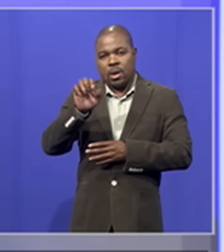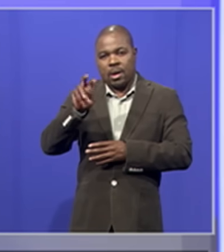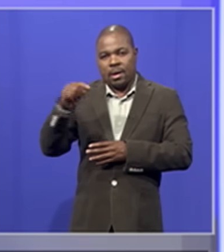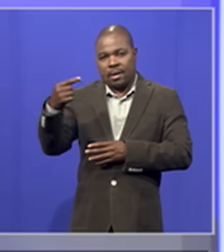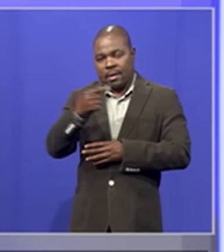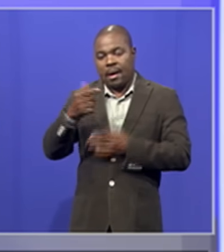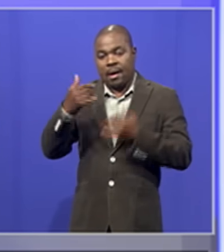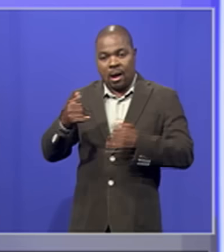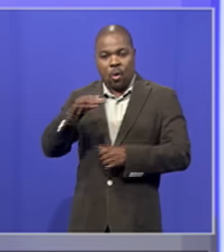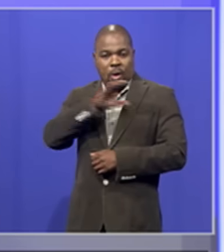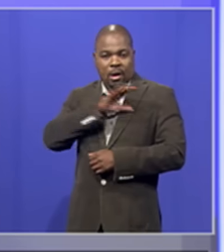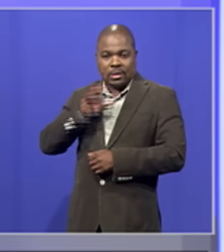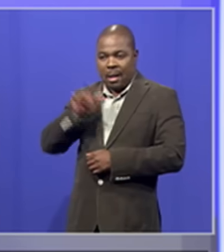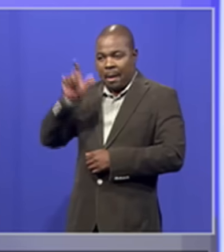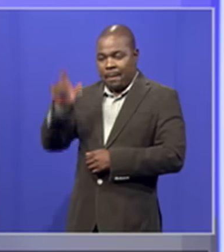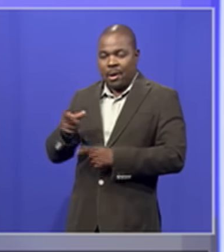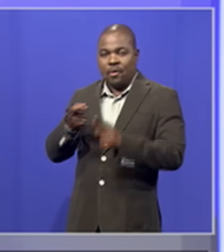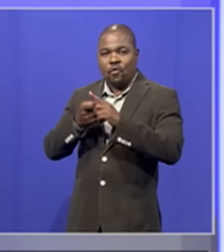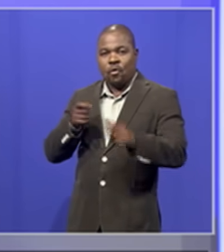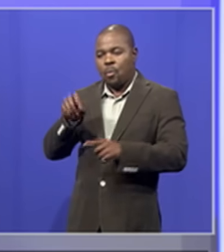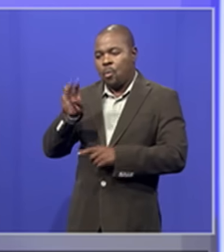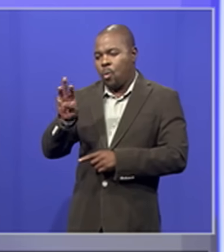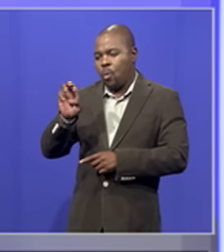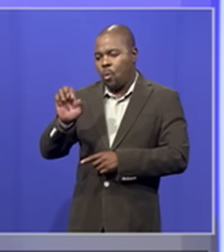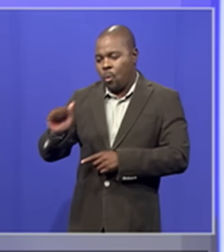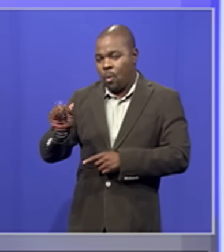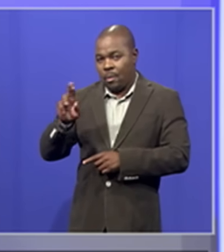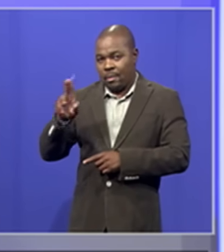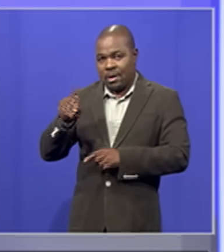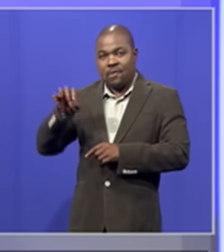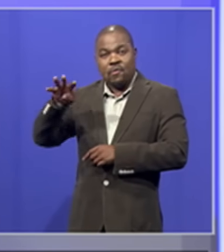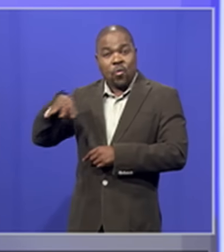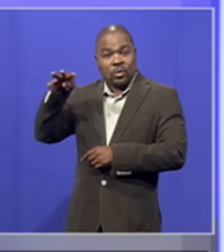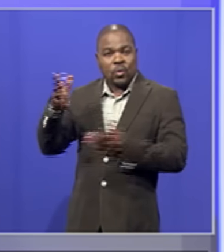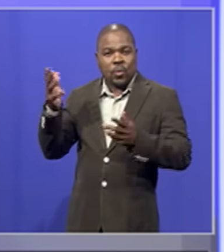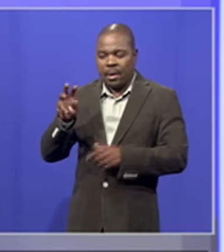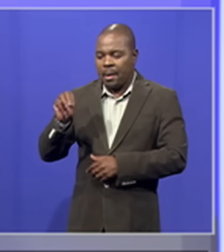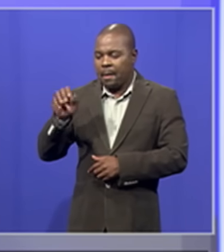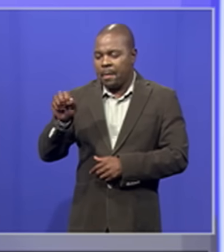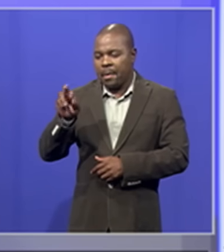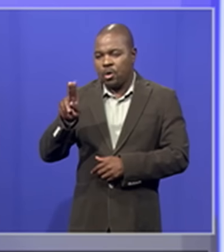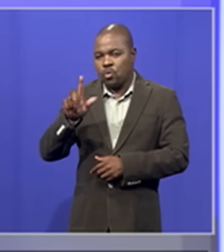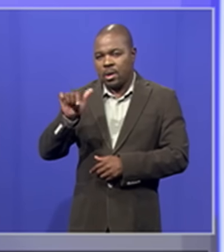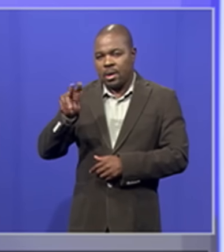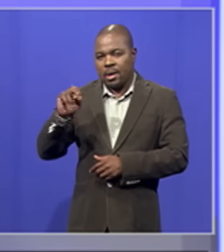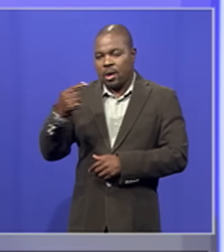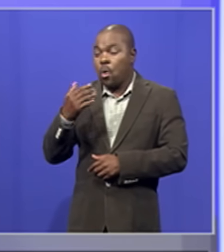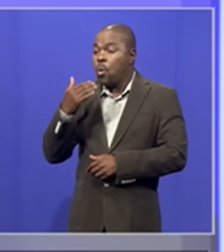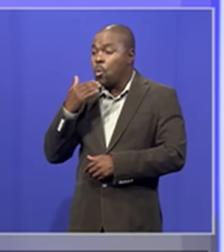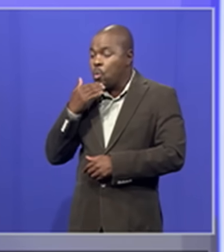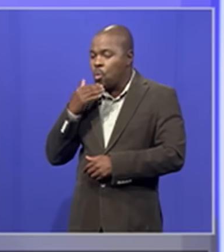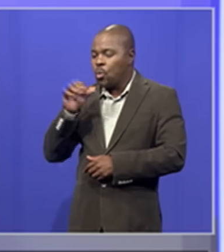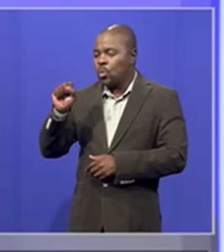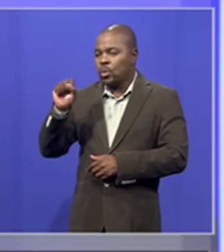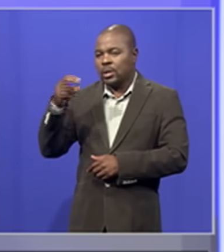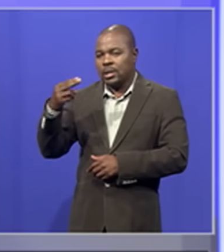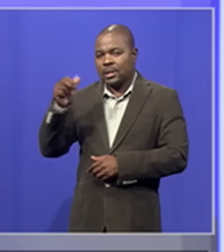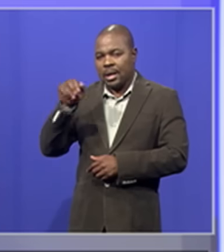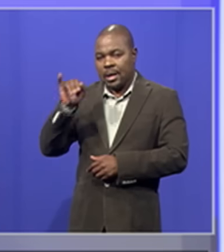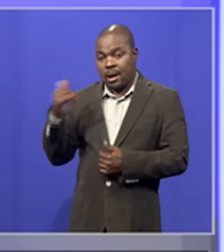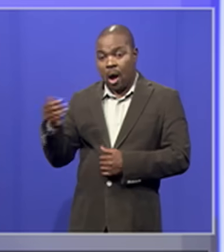boledišana le mokhanselara wa karolokgetho ya bolesome-4 masepaleng wa Maruleng e le go Taule Shai yeo gabjale a le go mošate wa ga Skororo